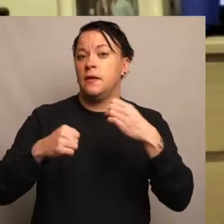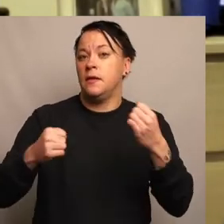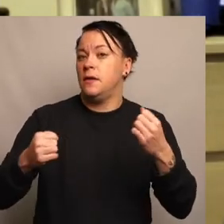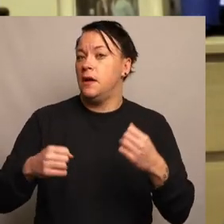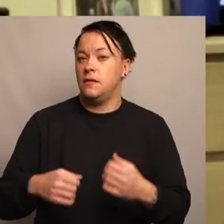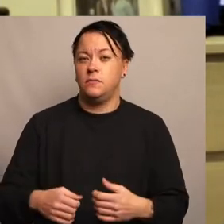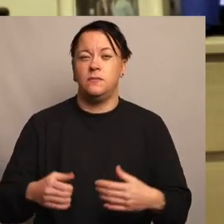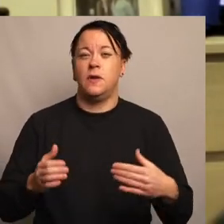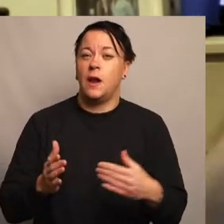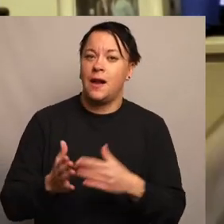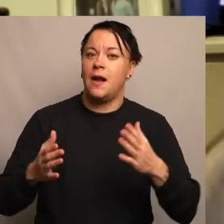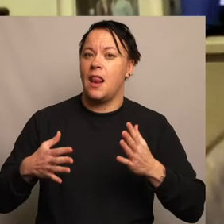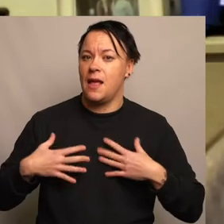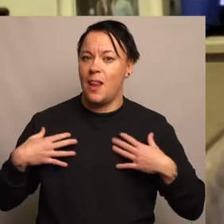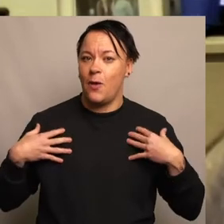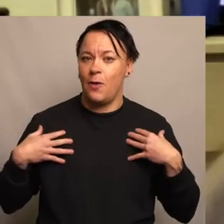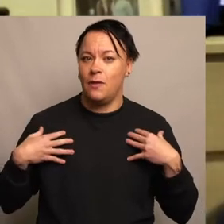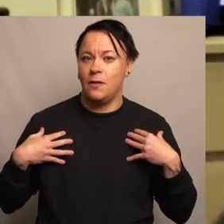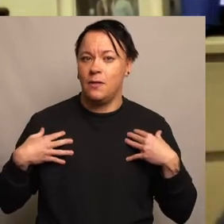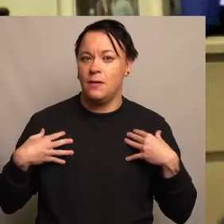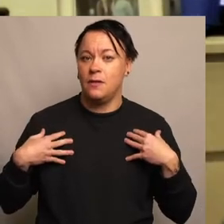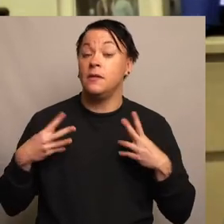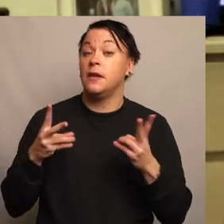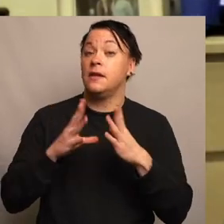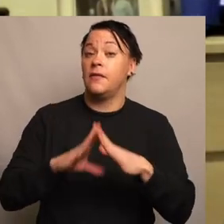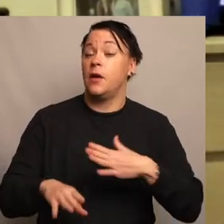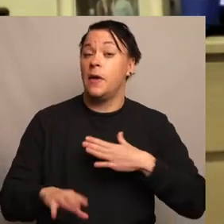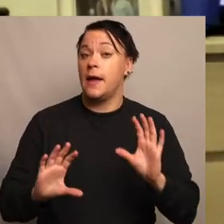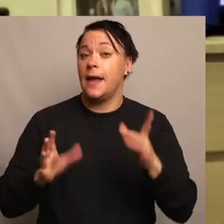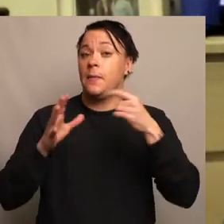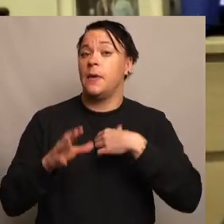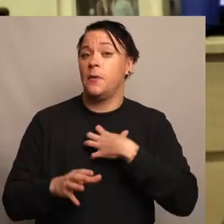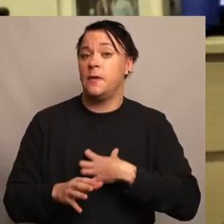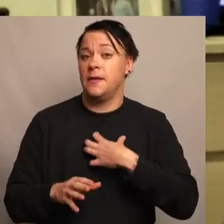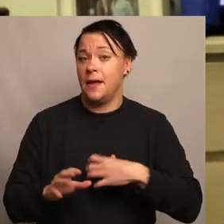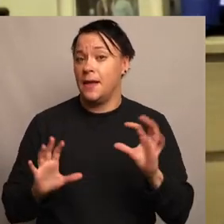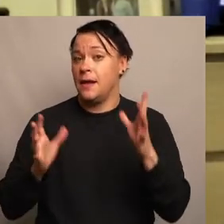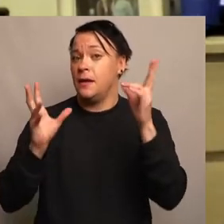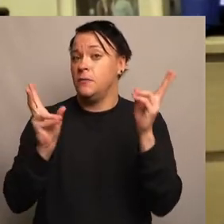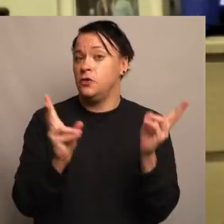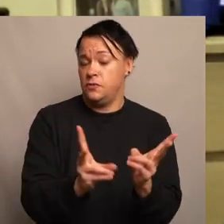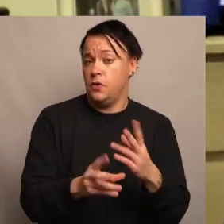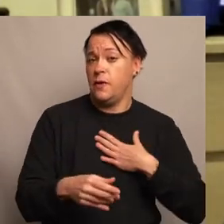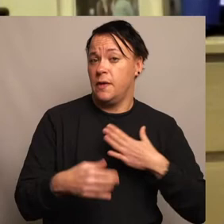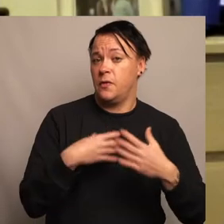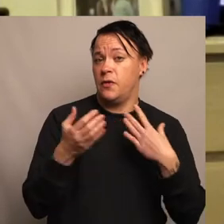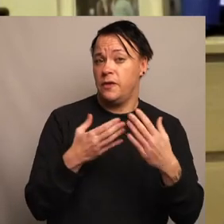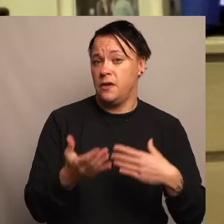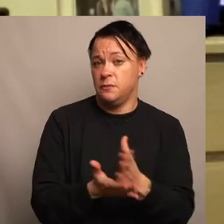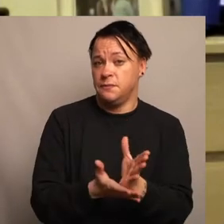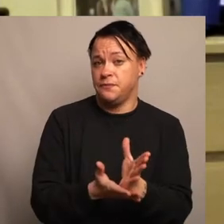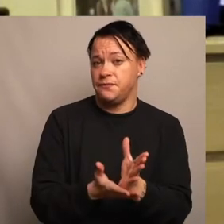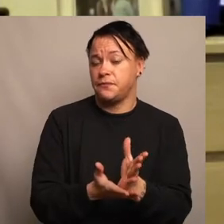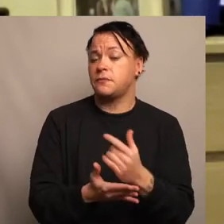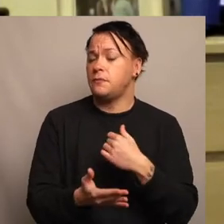live my life, but also in terms of how I make my work. And I believe community is integral